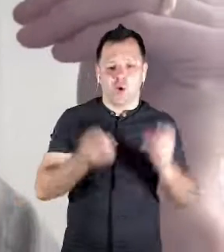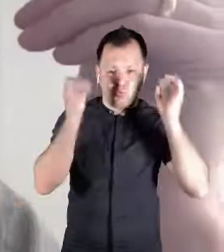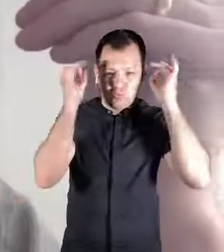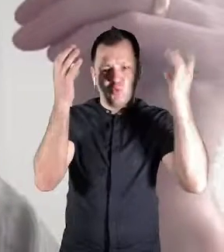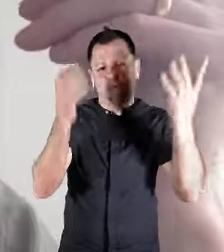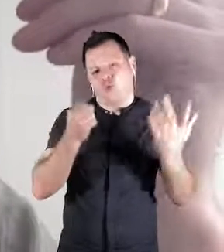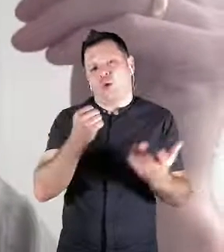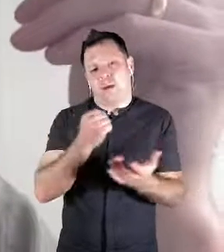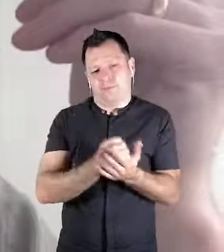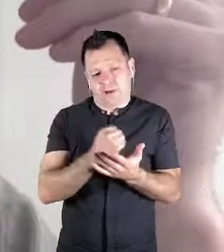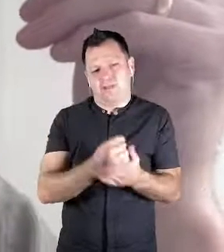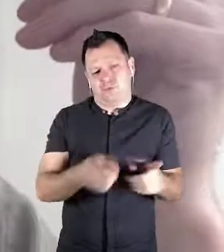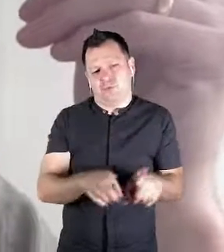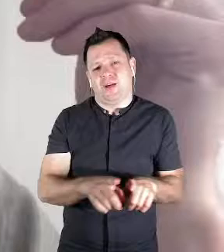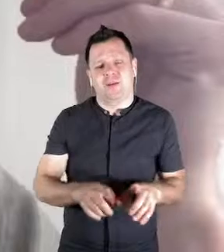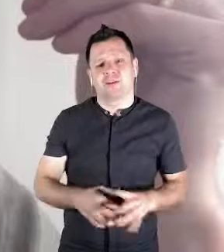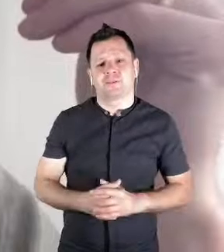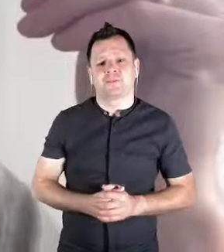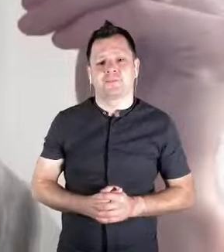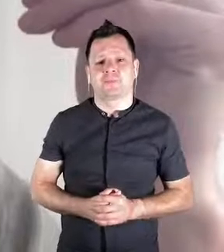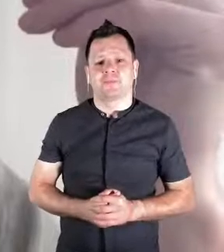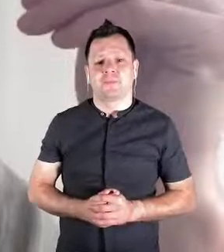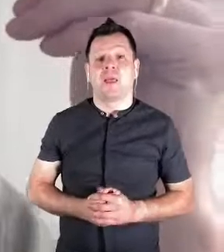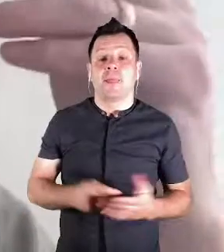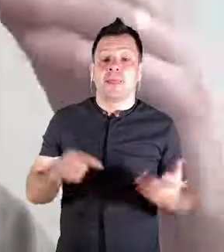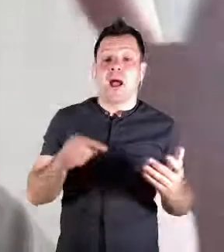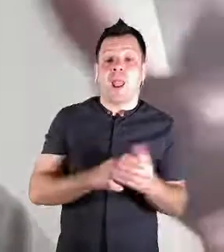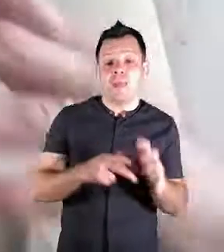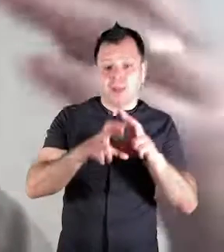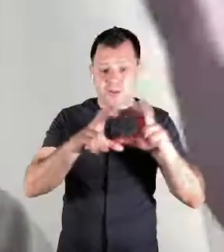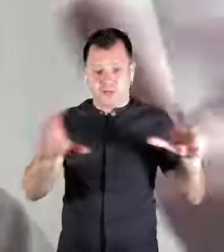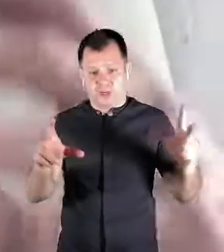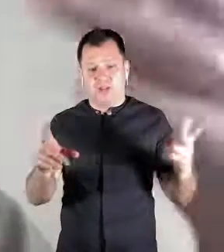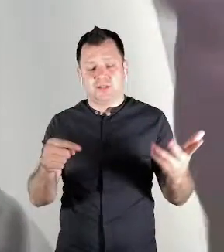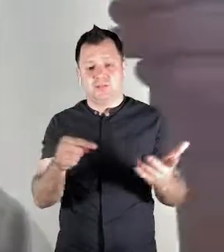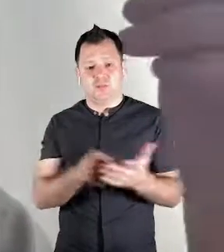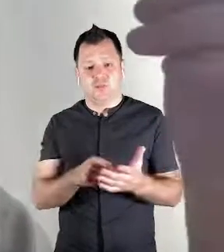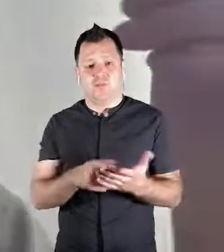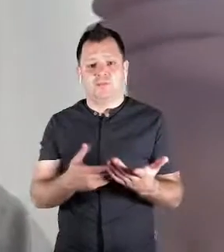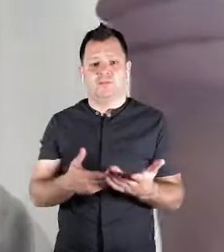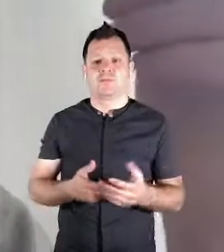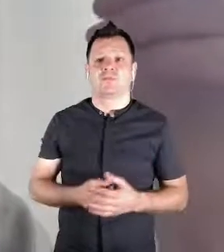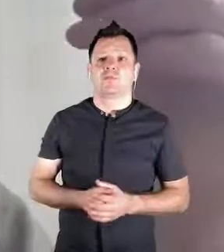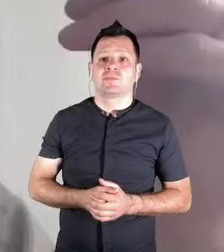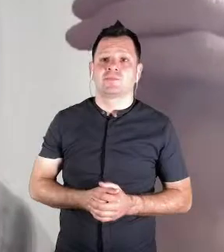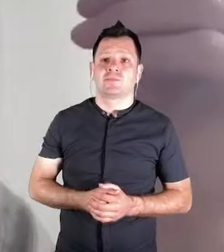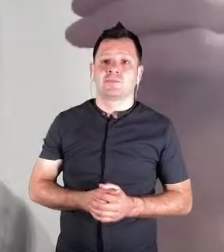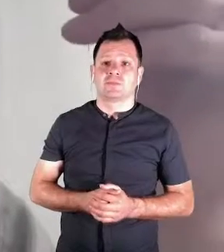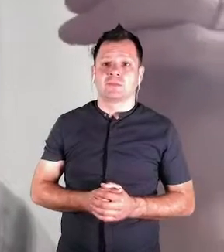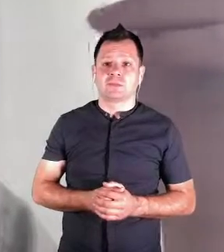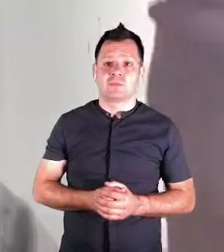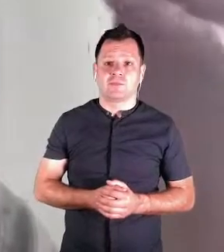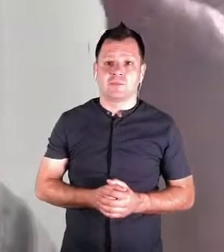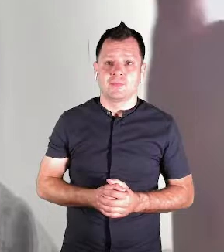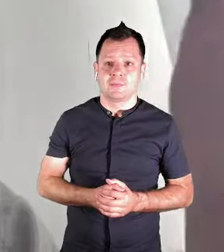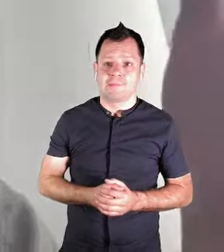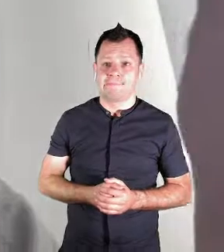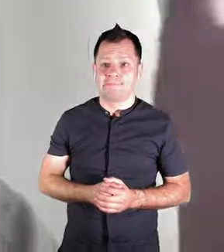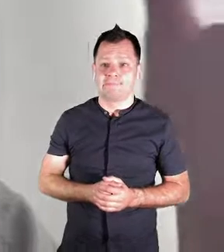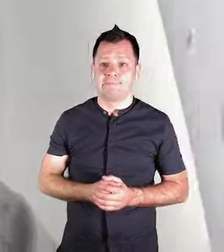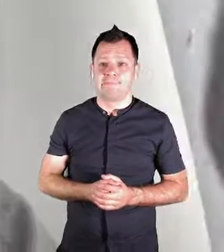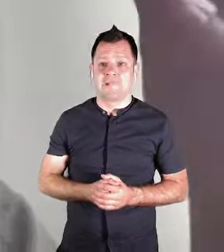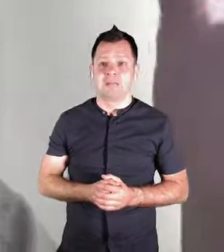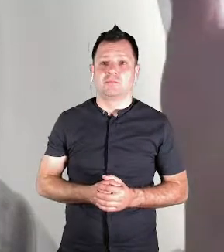time, you said that we have some special relation with nature. I don't know really.